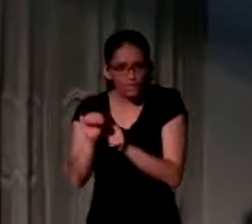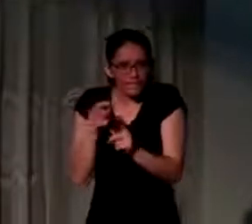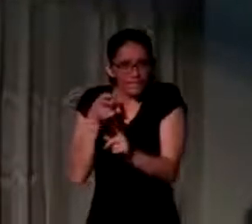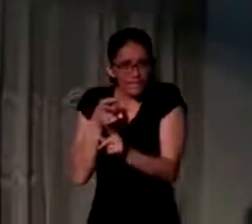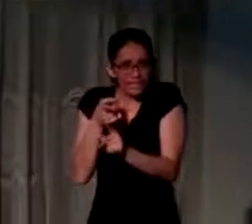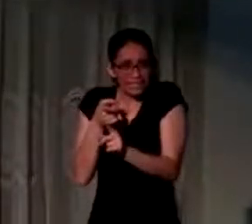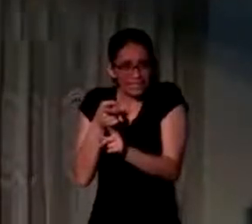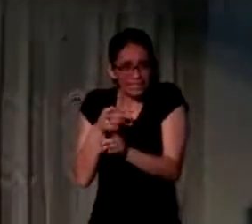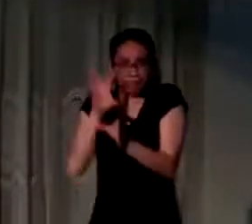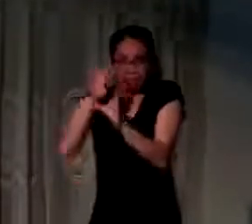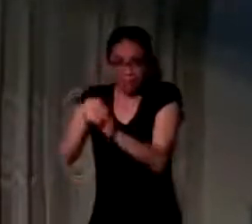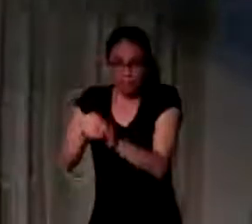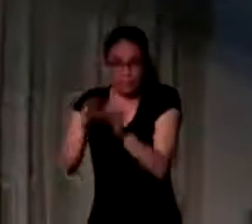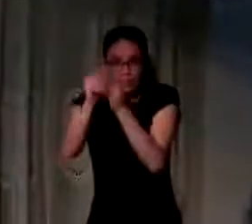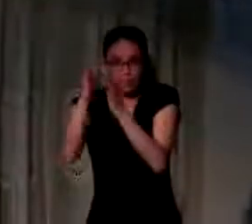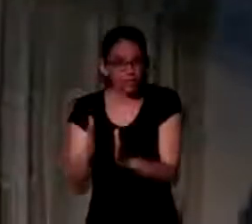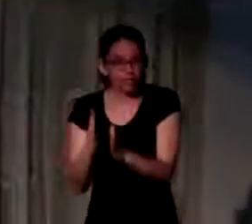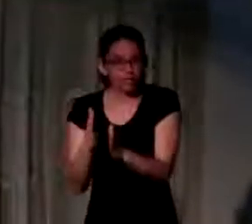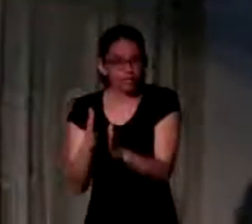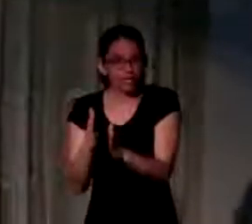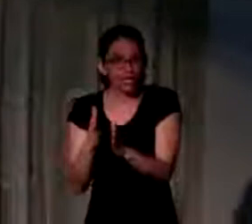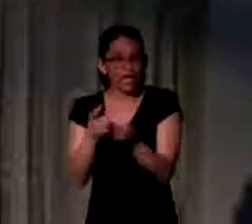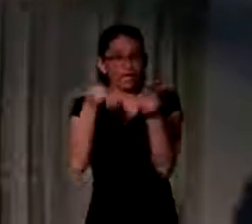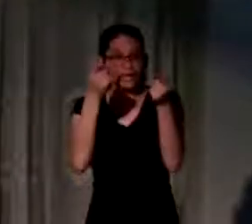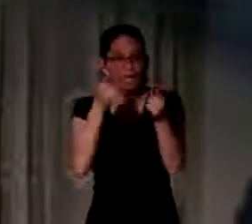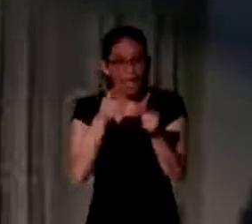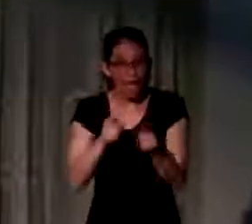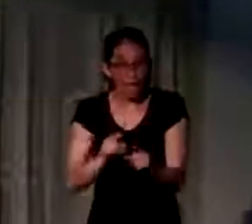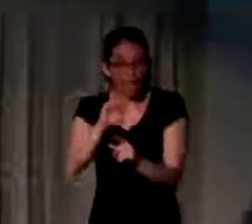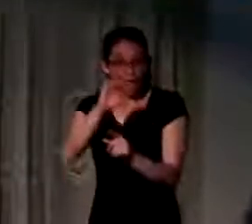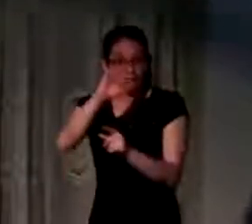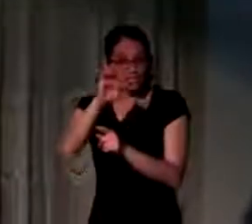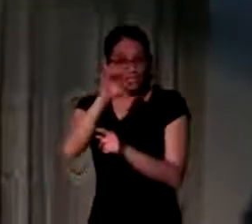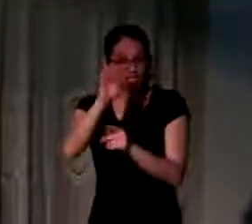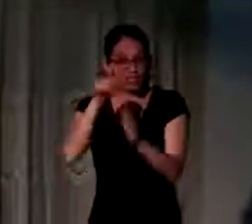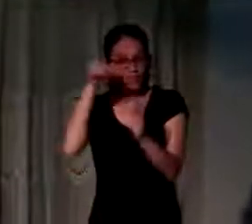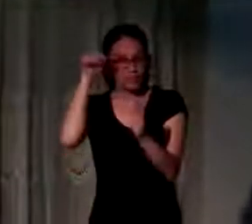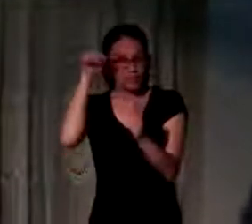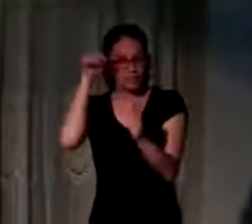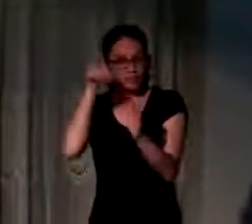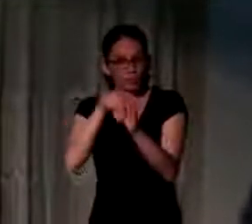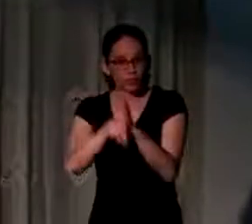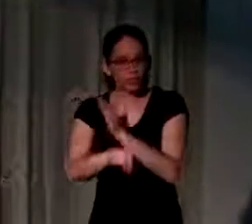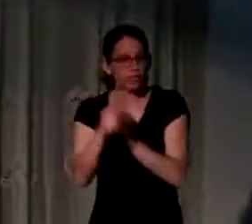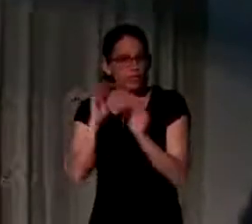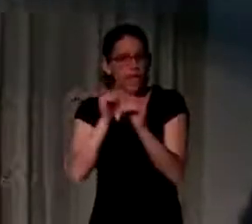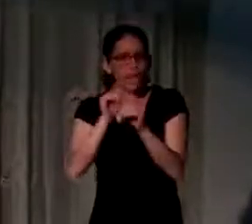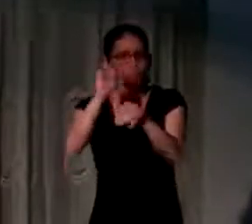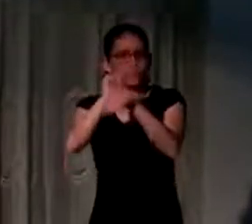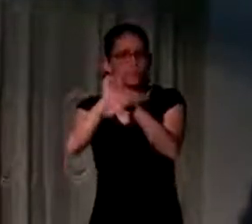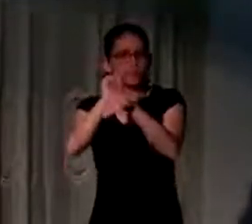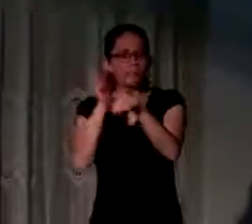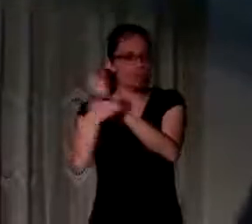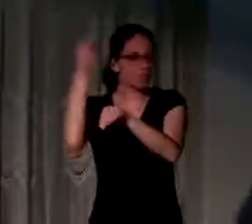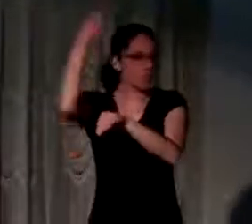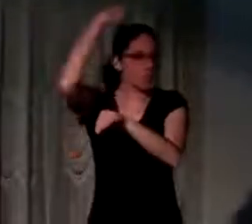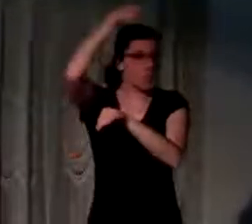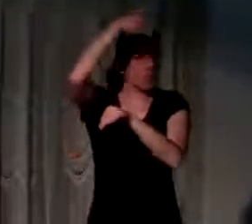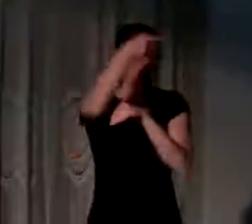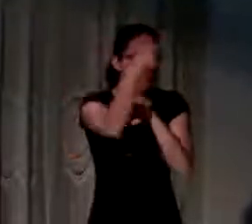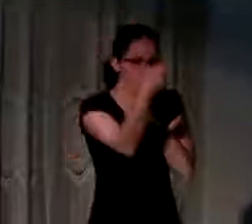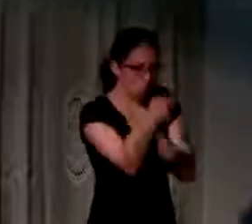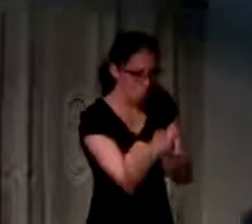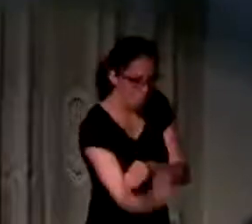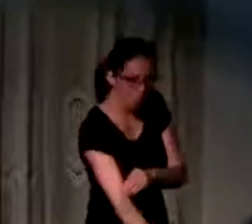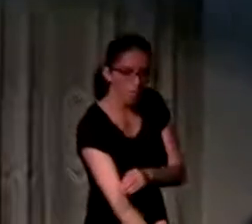And they eventually executed him by throwing him off of the temple. And when he didn't die from the great fall, they beat him to death